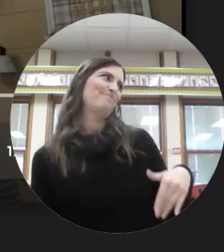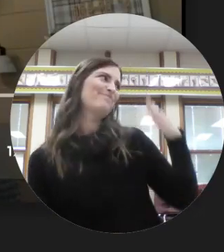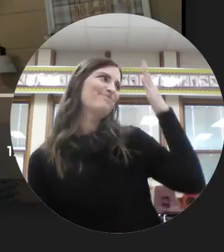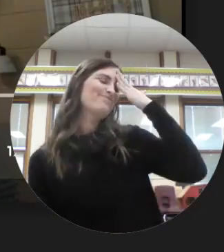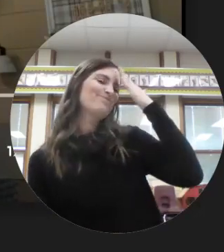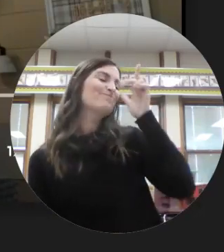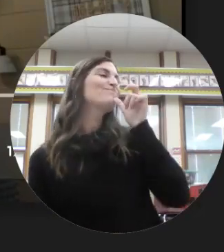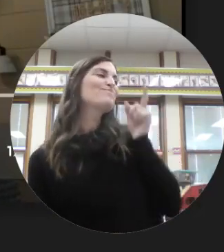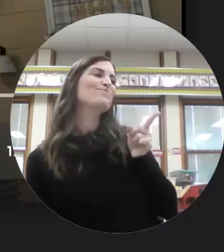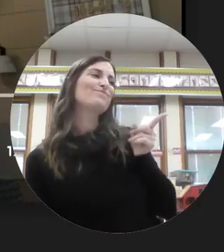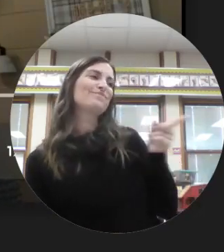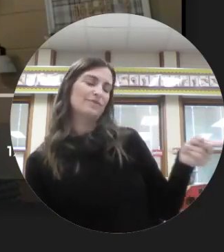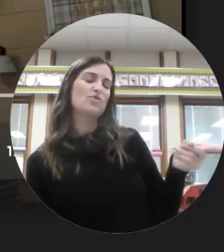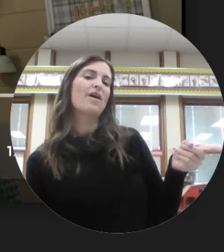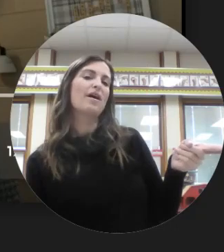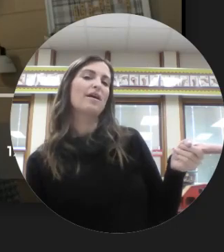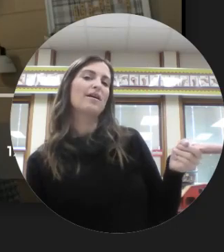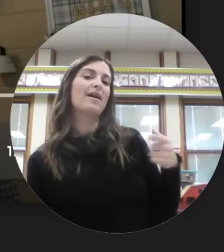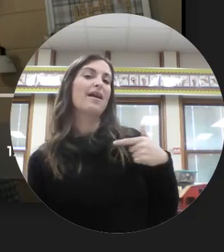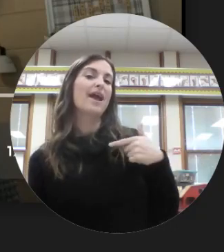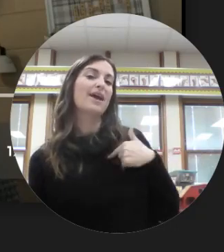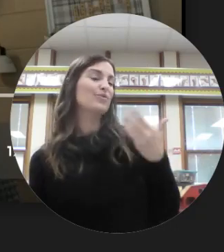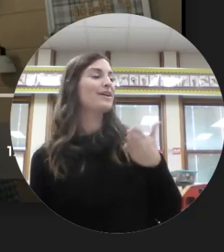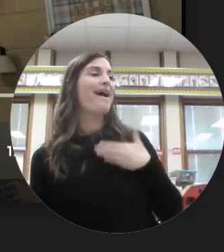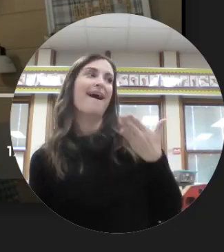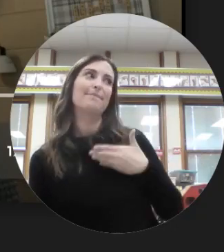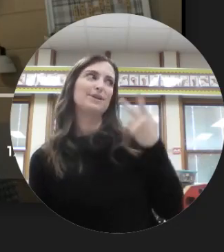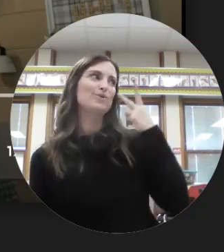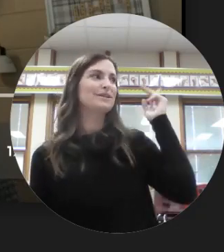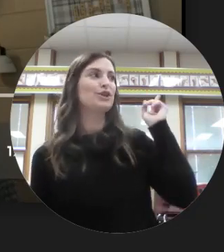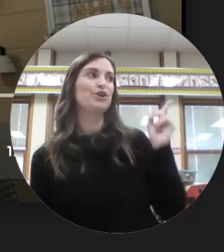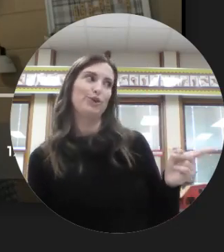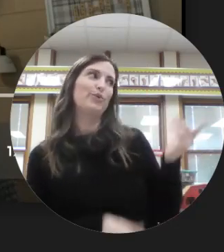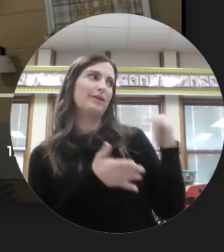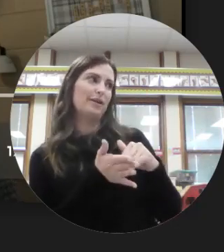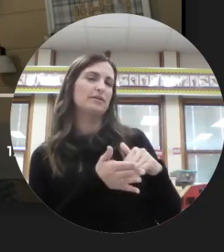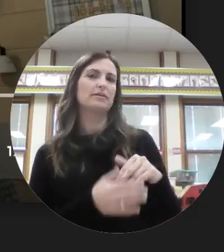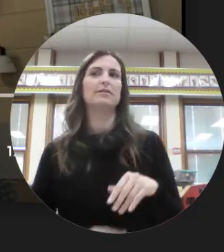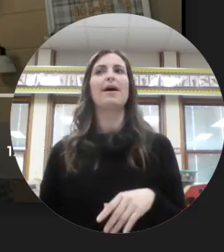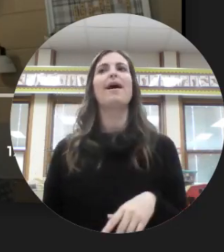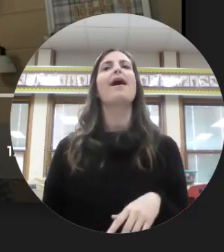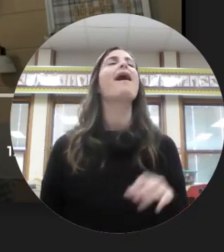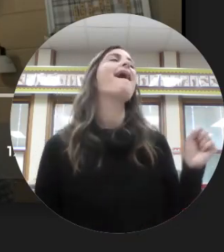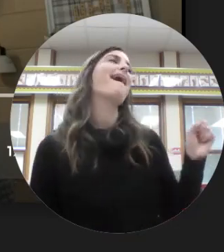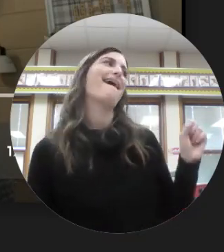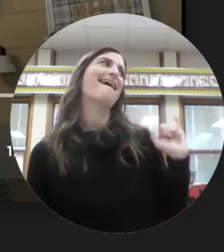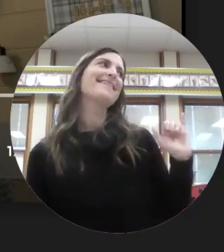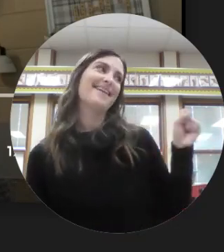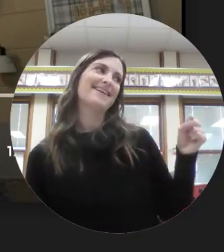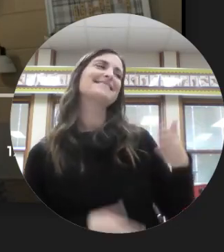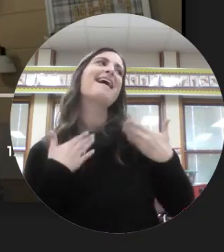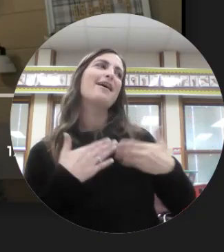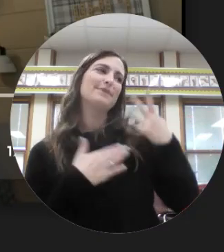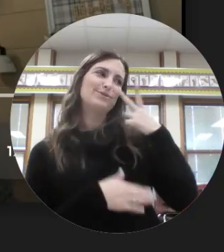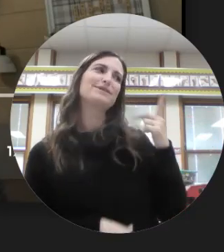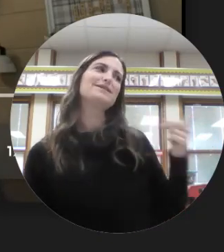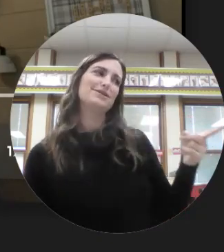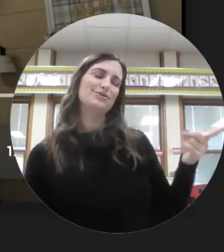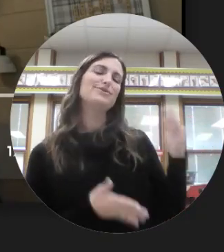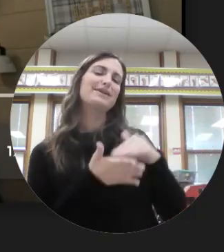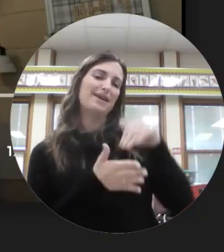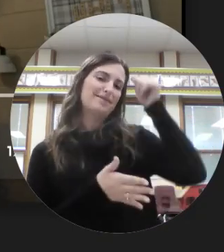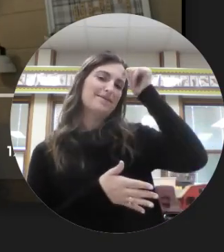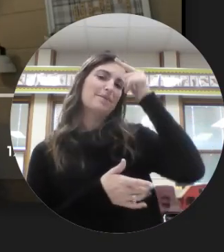her voice dripping with sarcasm, and we're very happy to see you again. Yeah, we're very happy to see you again, echoed the brother